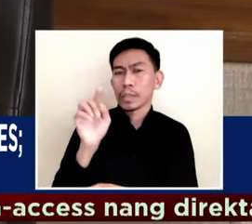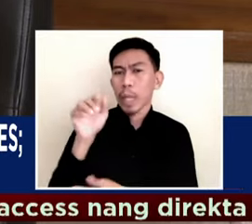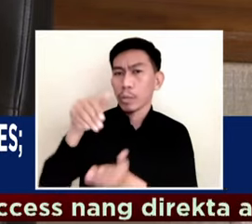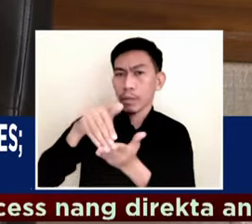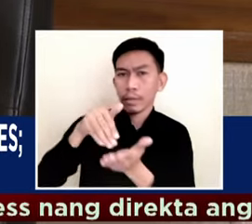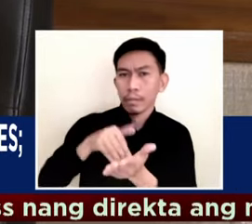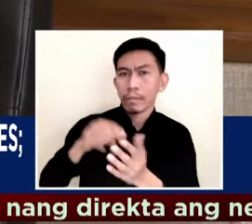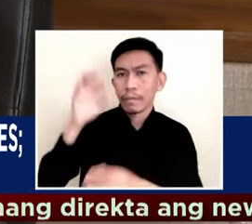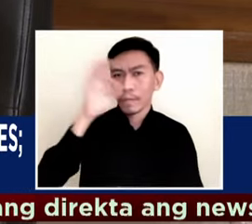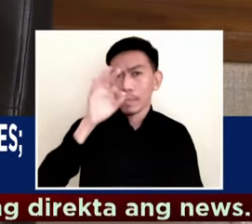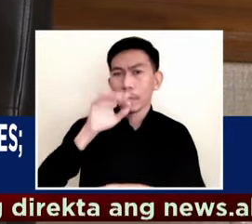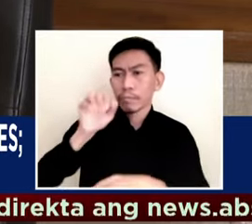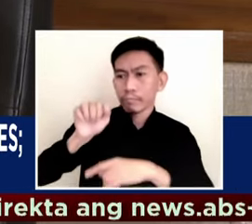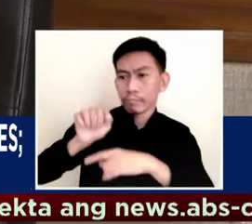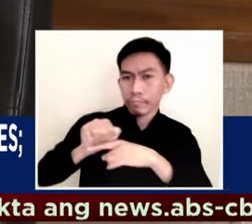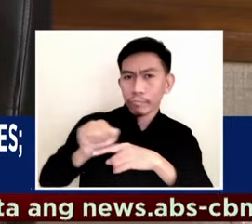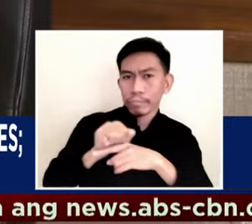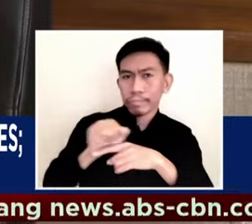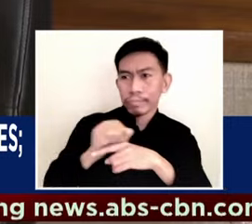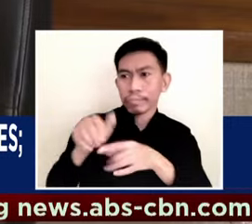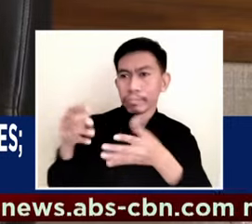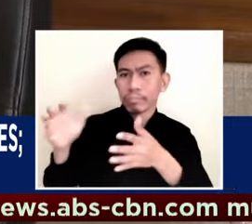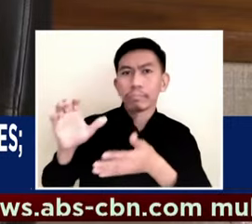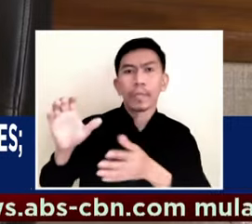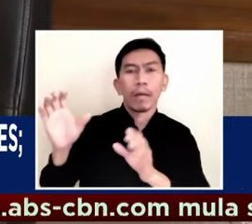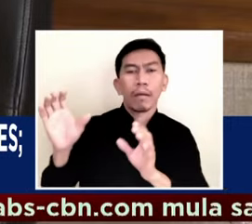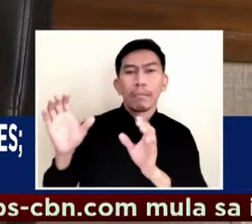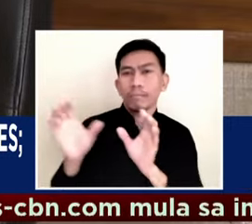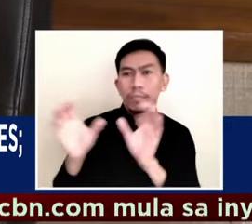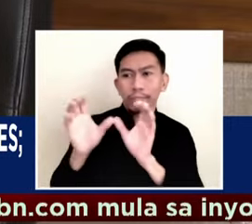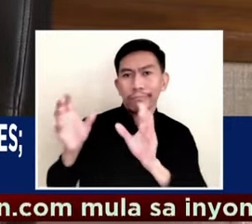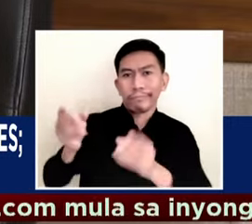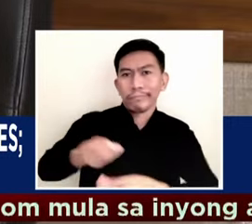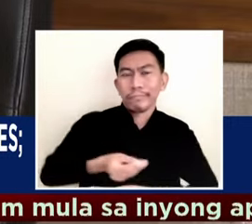given training and certification in digital